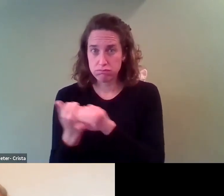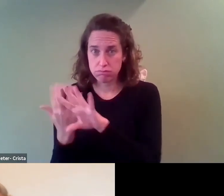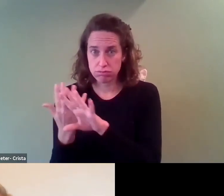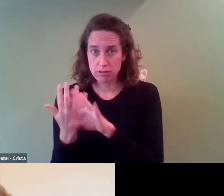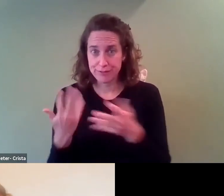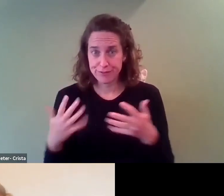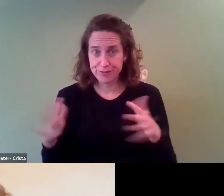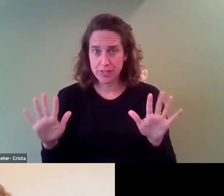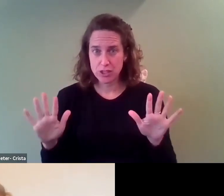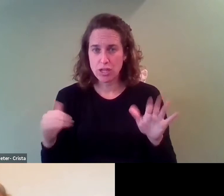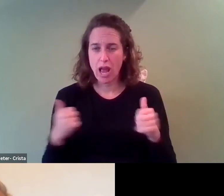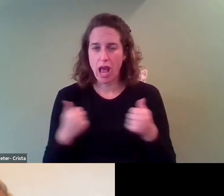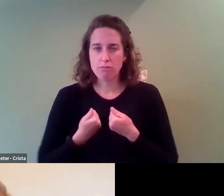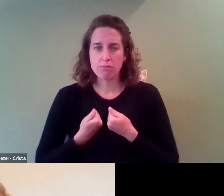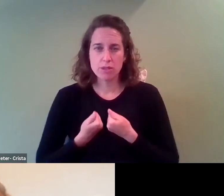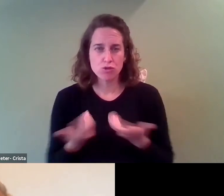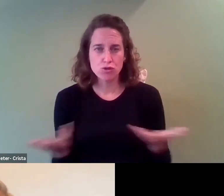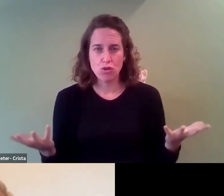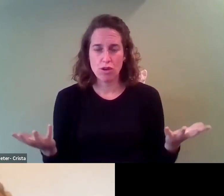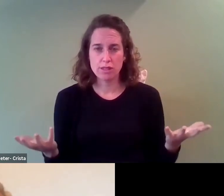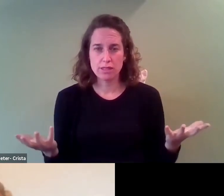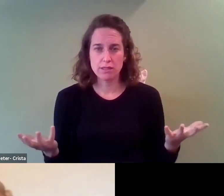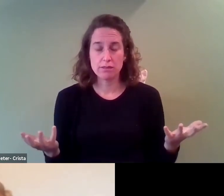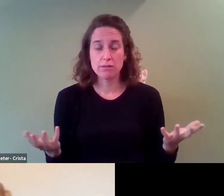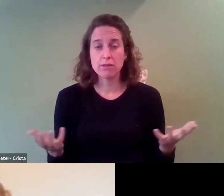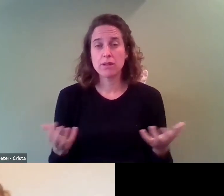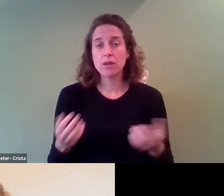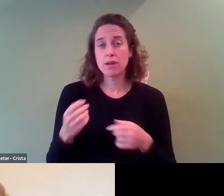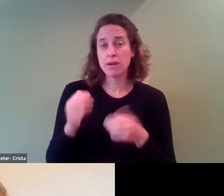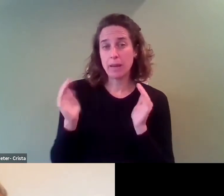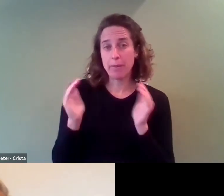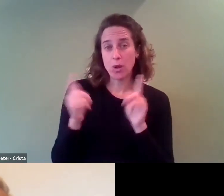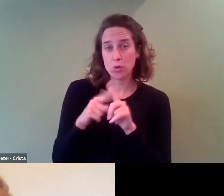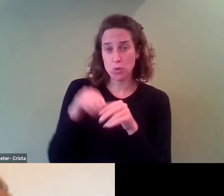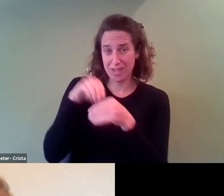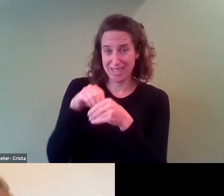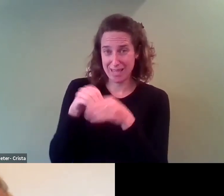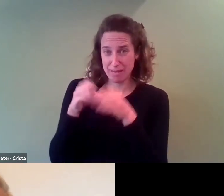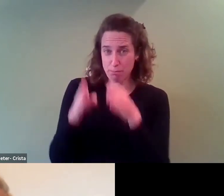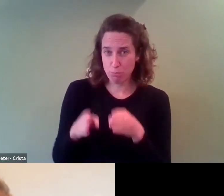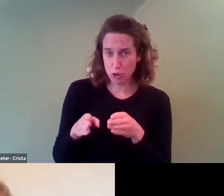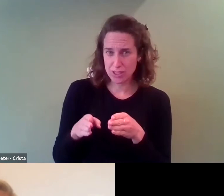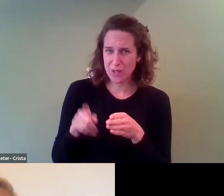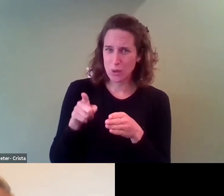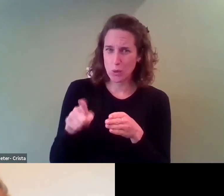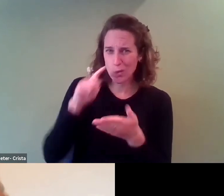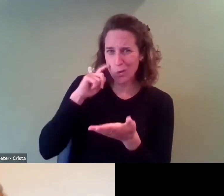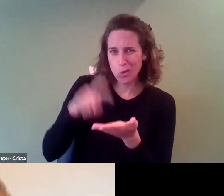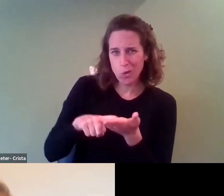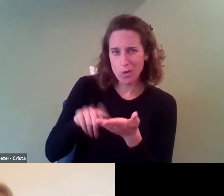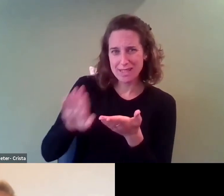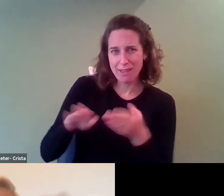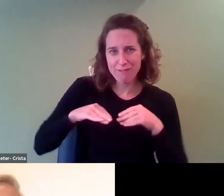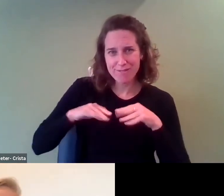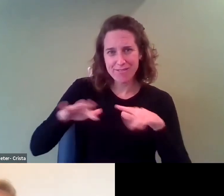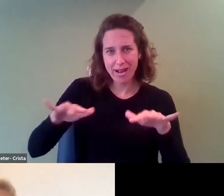have many senses at work when I'm physically in the same space with someone. You pick up their vibe. You get more of their body